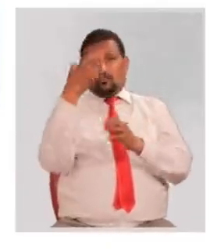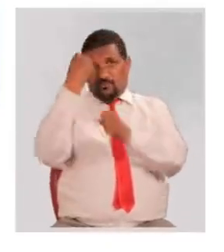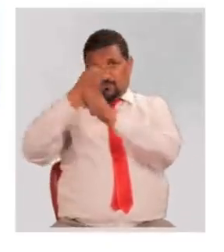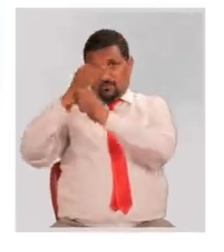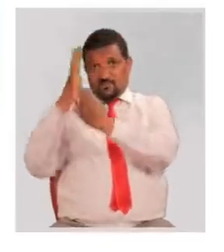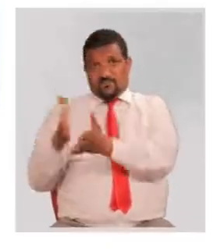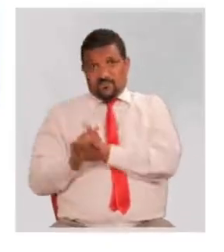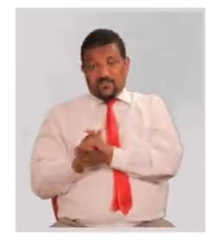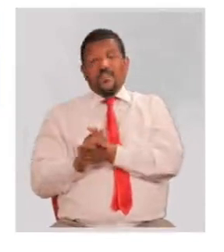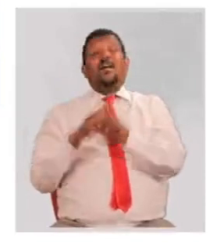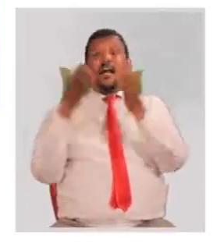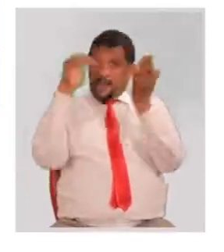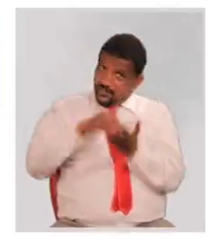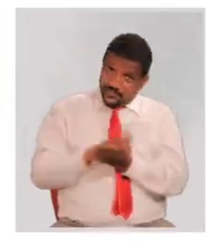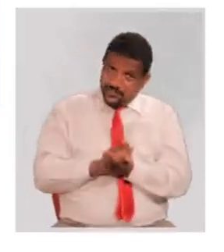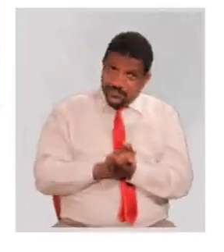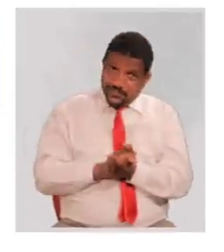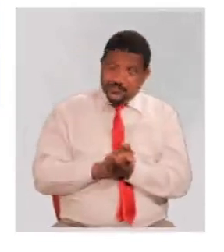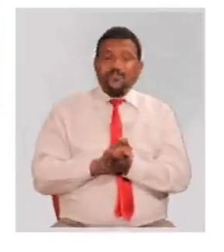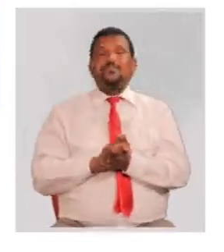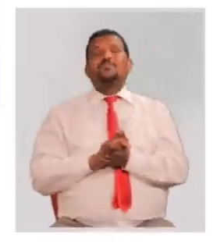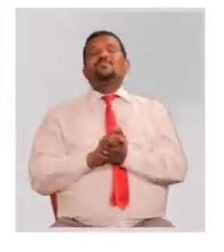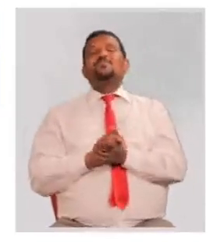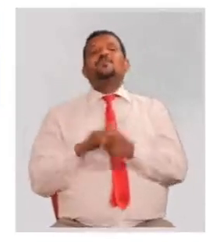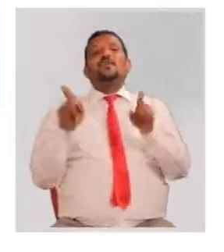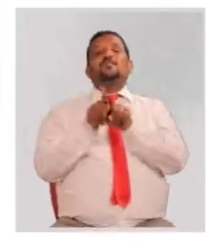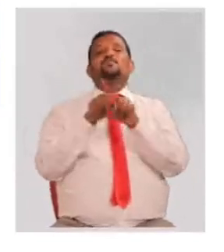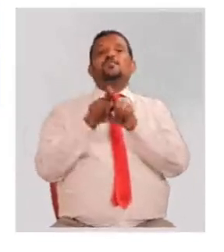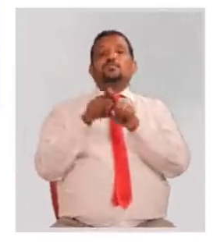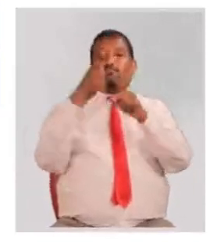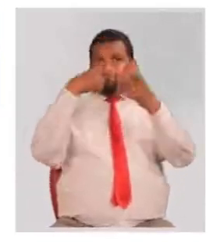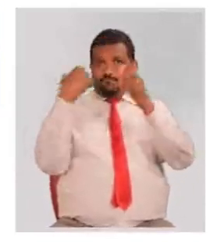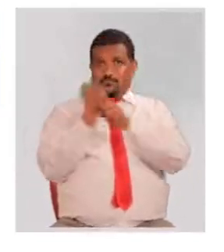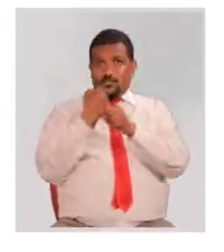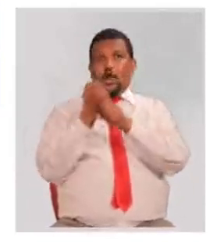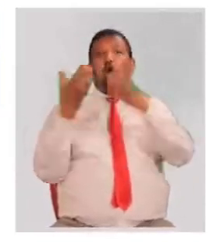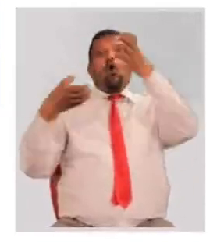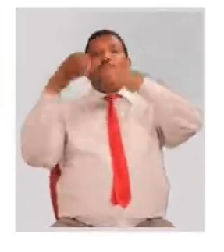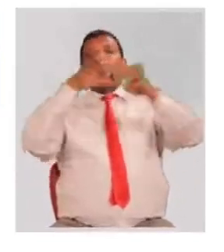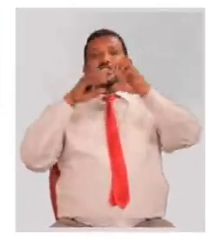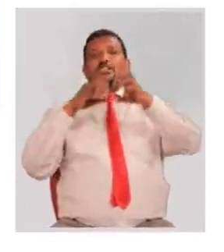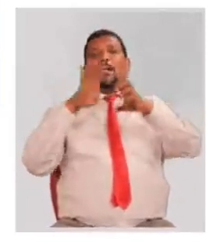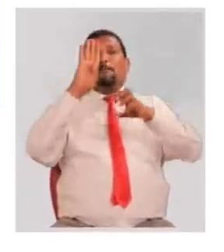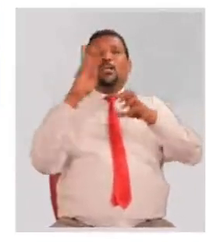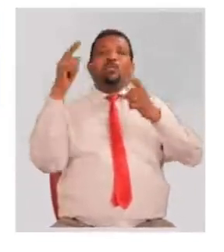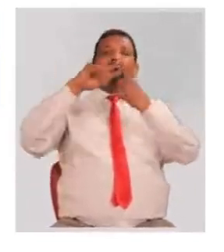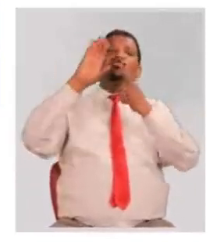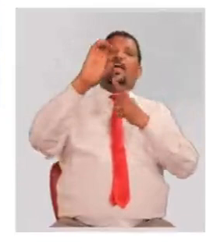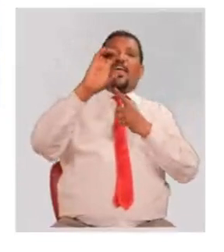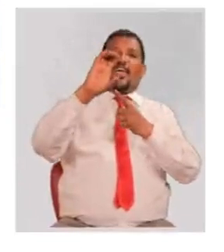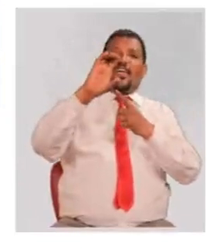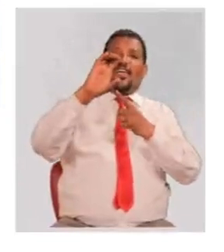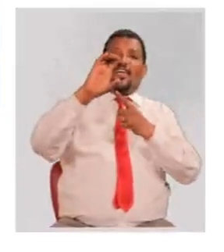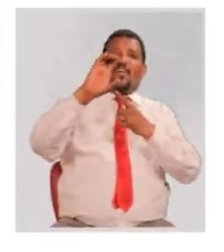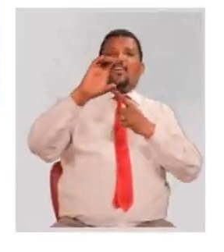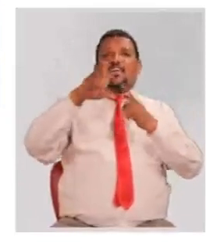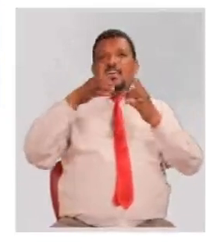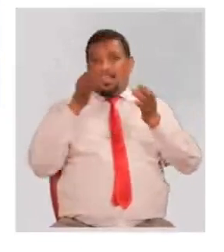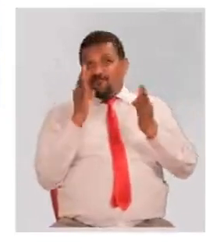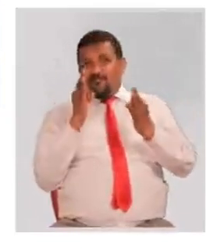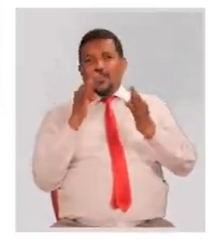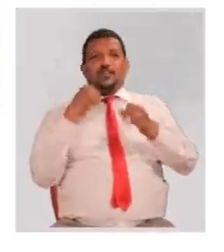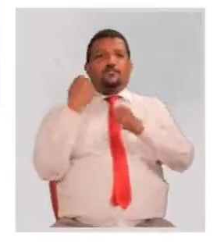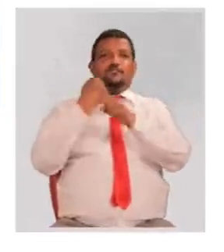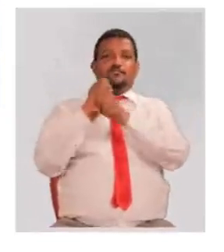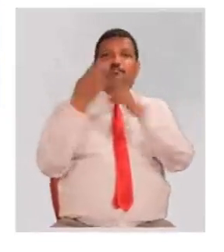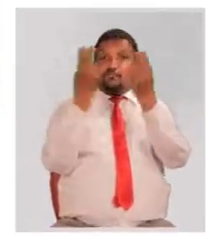labors. Again, as we come across from combination B to C, if